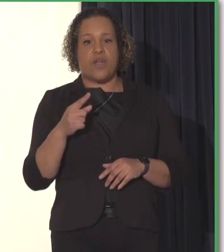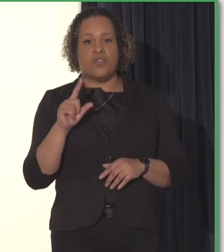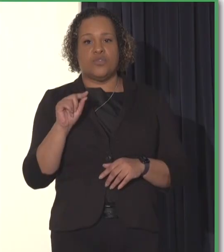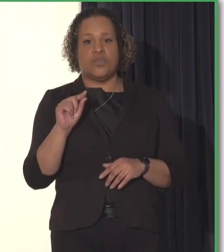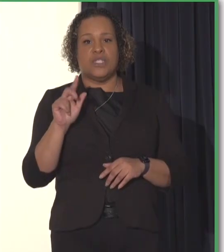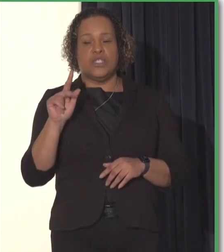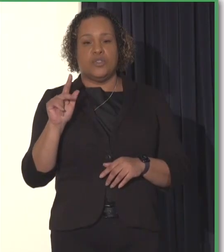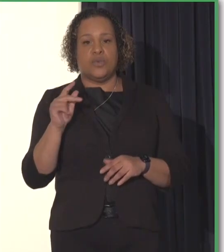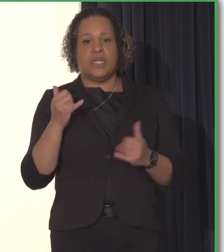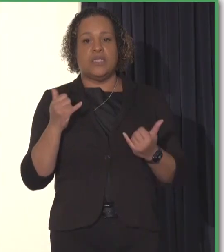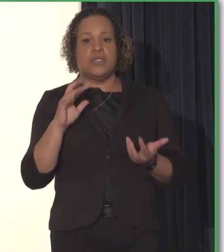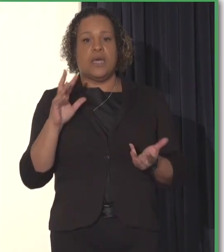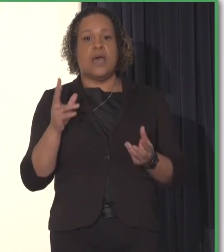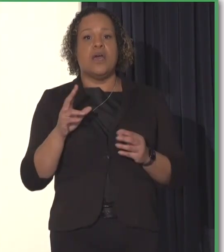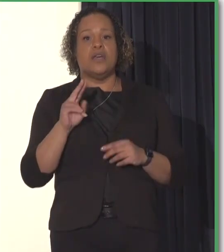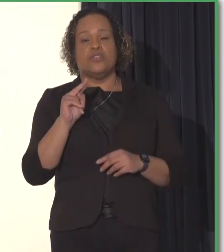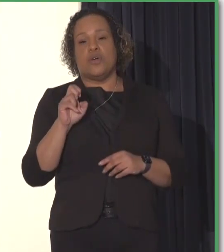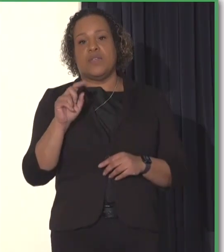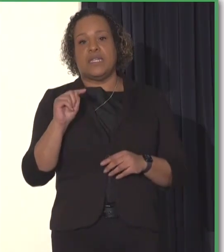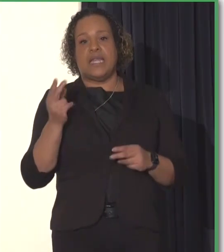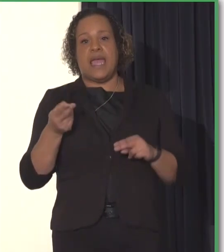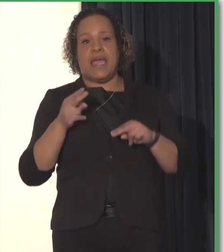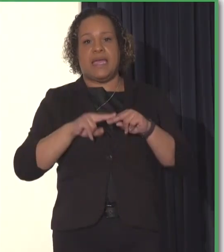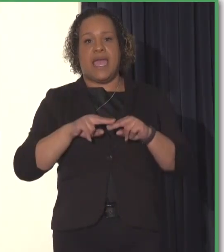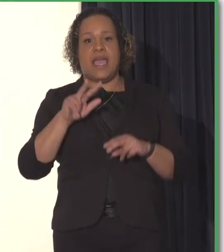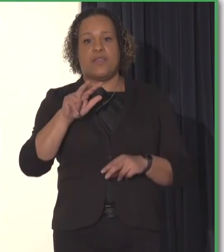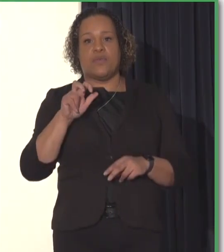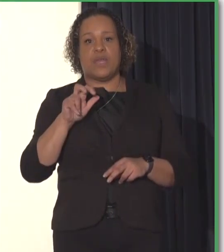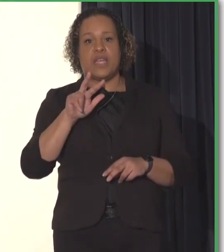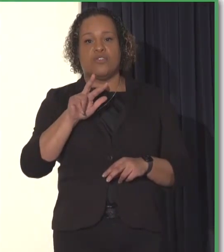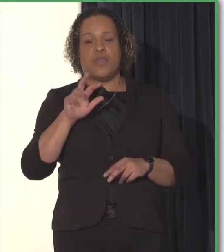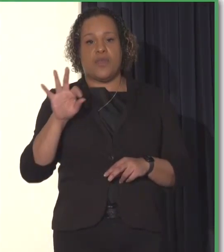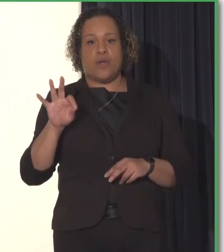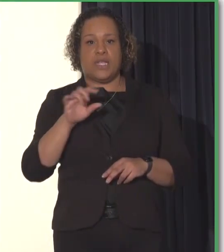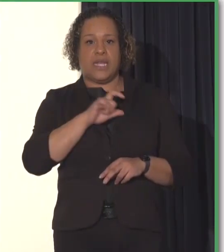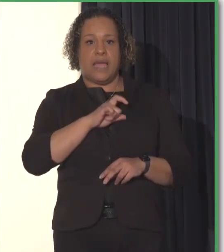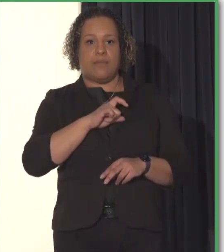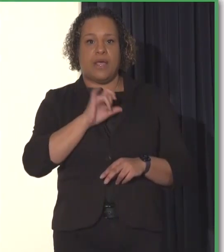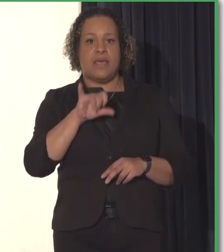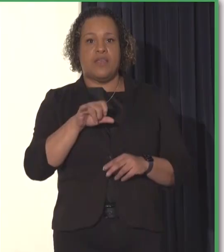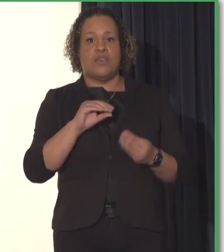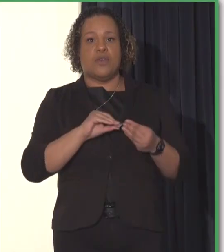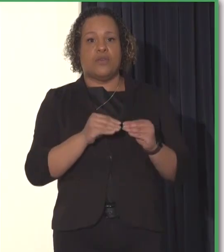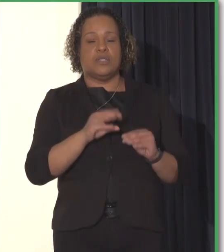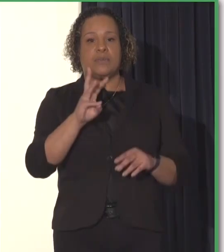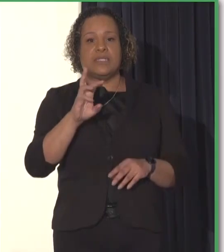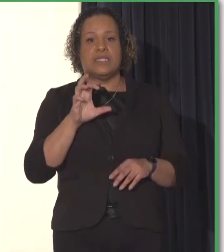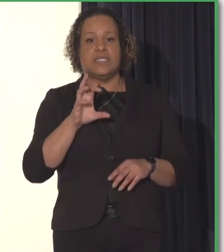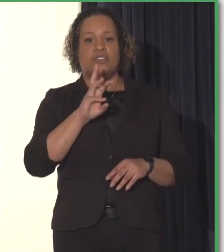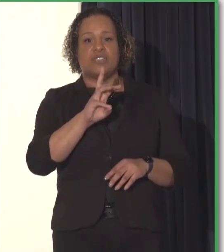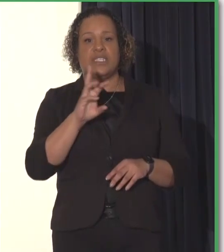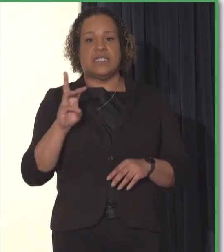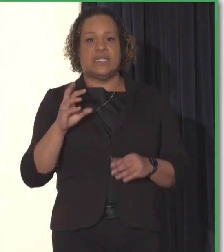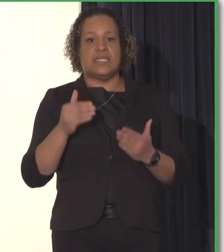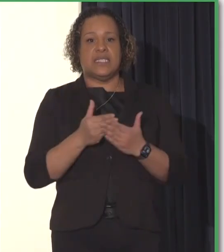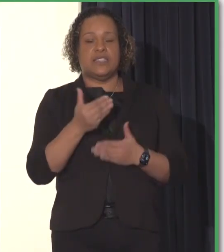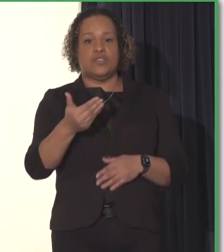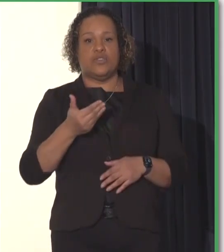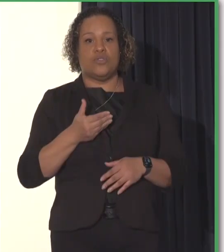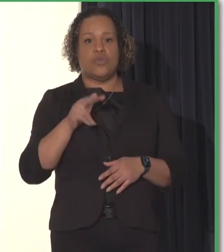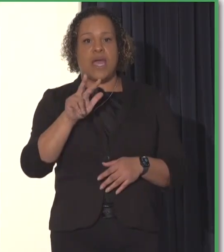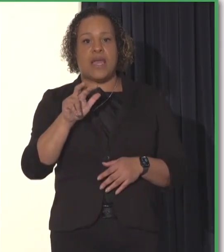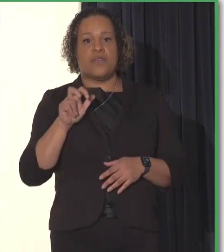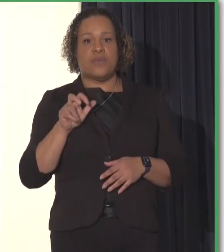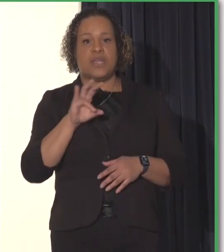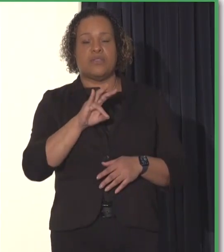of 339 officers to date. Those numbers break out to be 666 new hires, 327